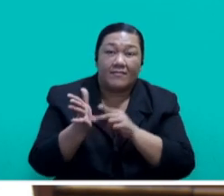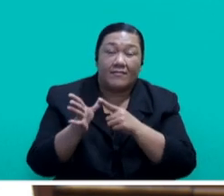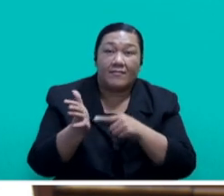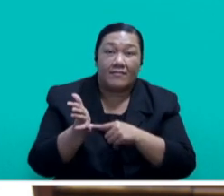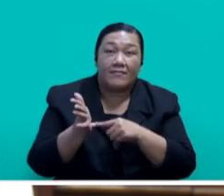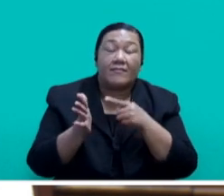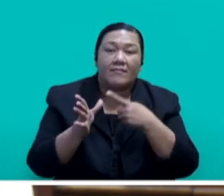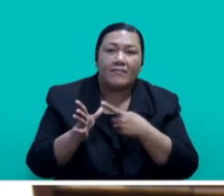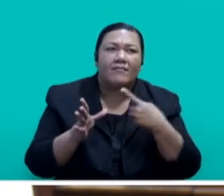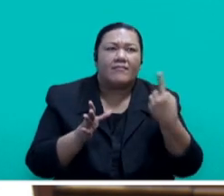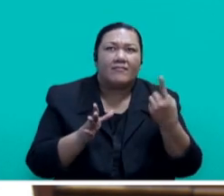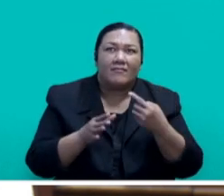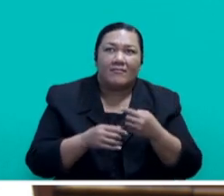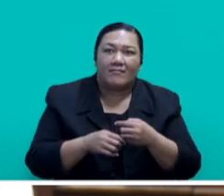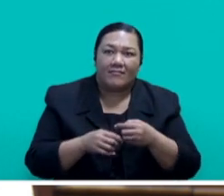their lifetime.